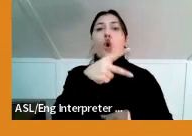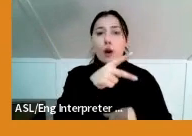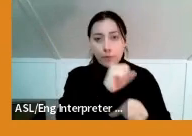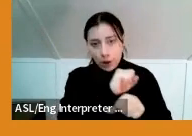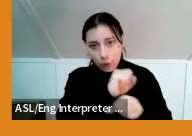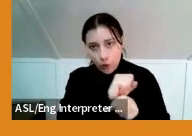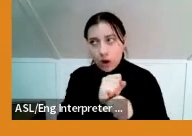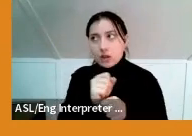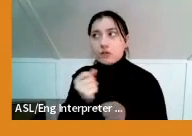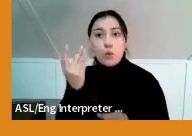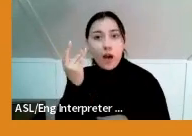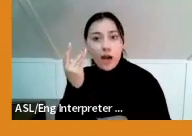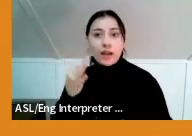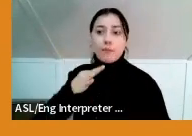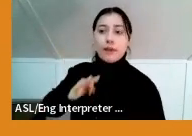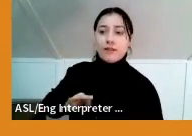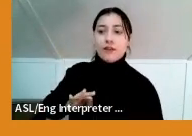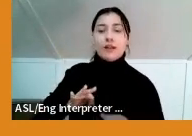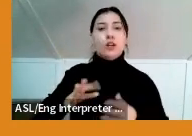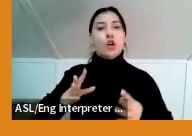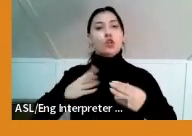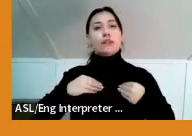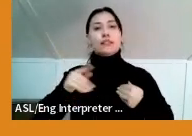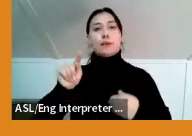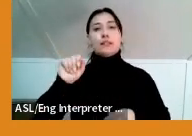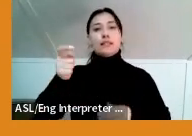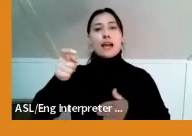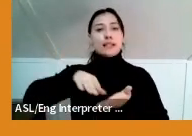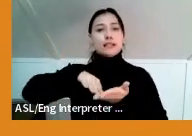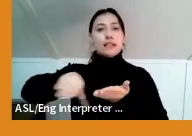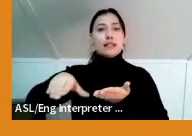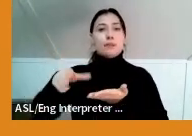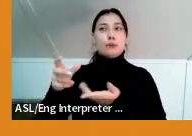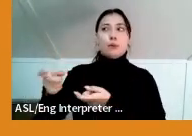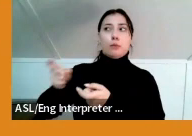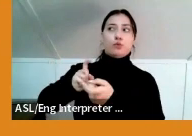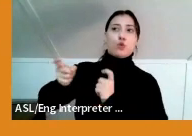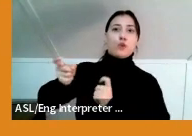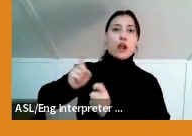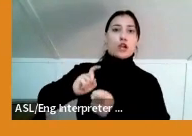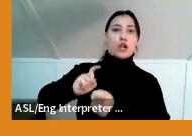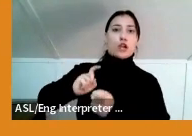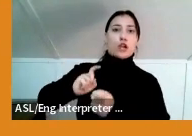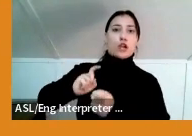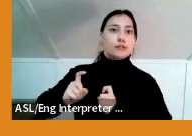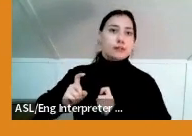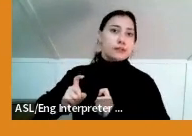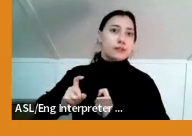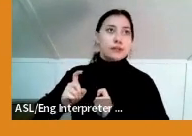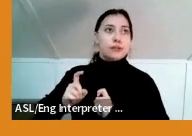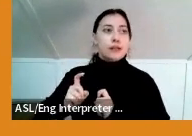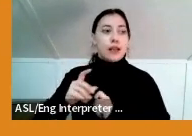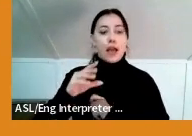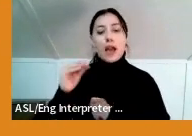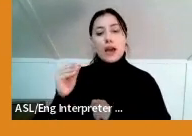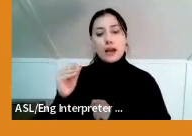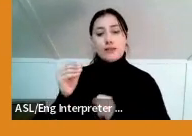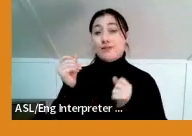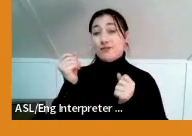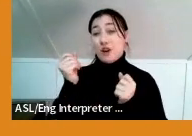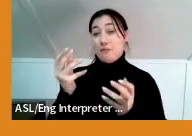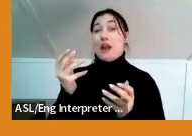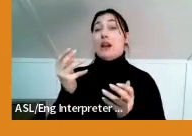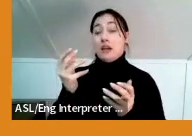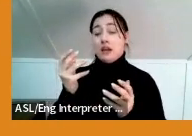able to accept tax deductible donations and And in many cases, the